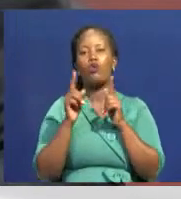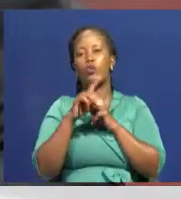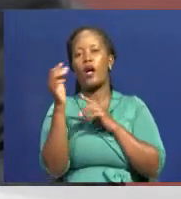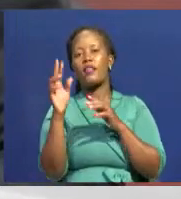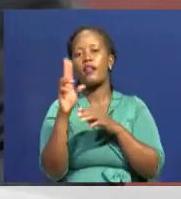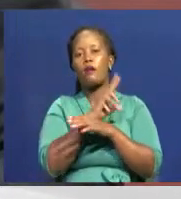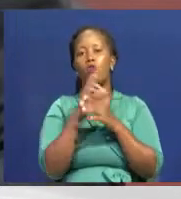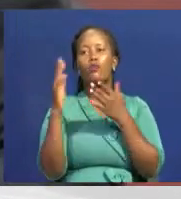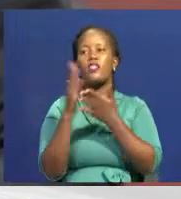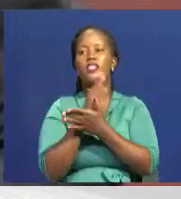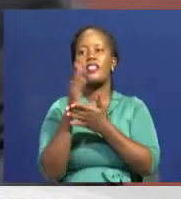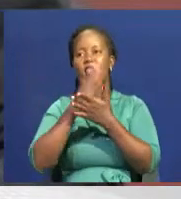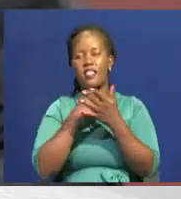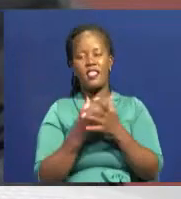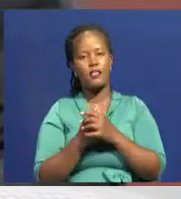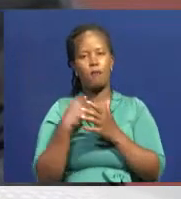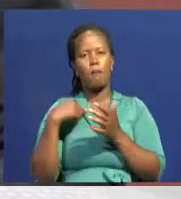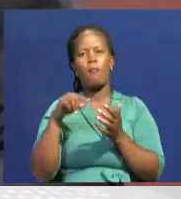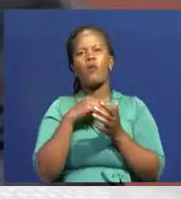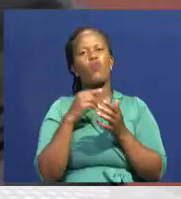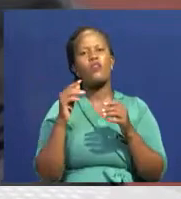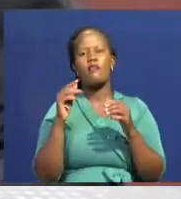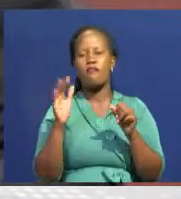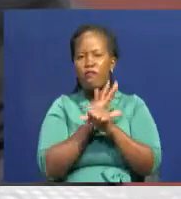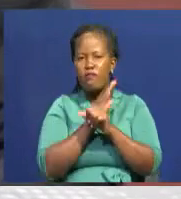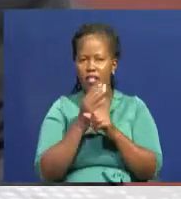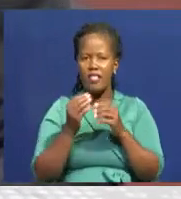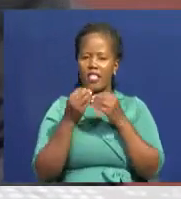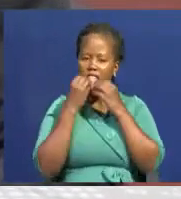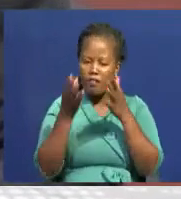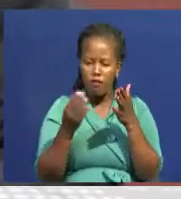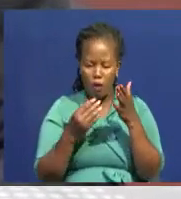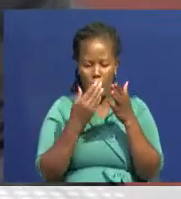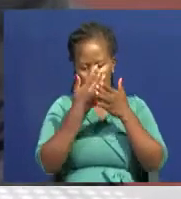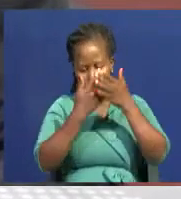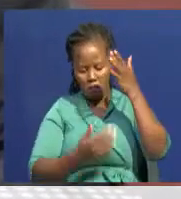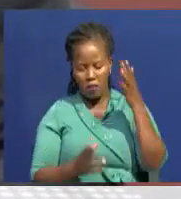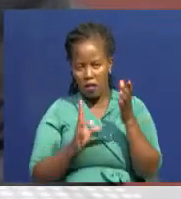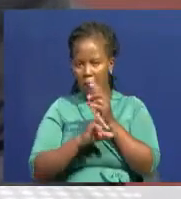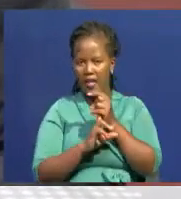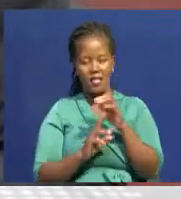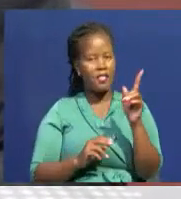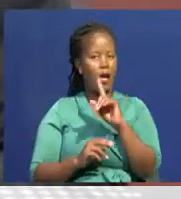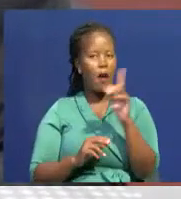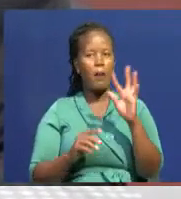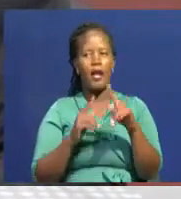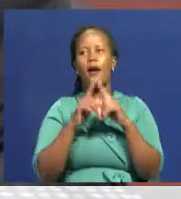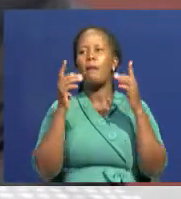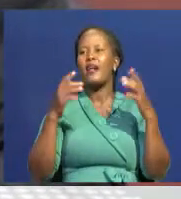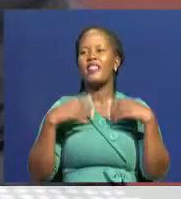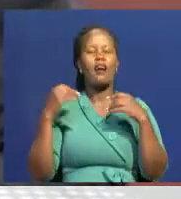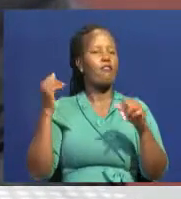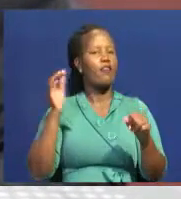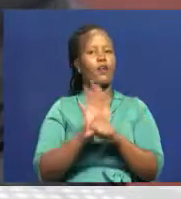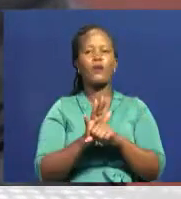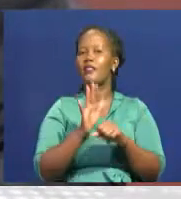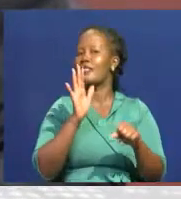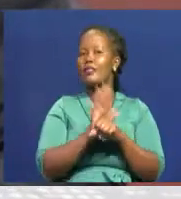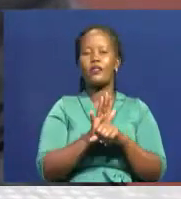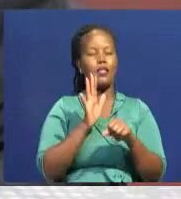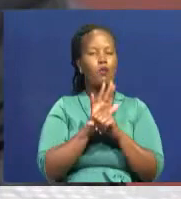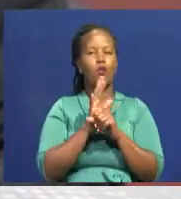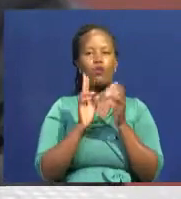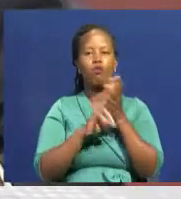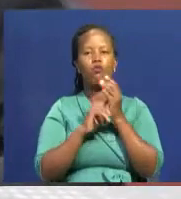market. We'll not confidently really tell you the partnerships that we have, but University of Nairobi has lots of